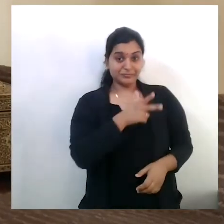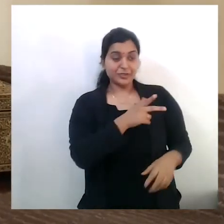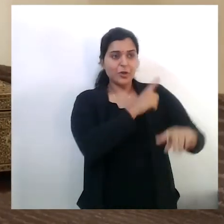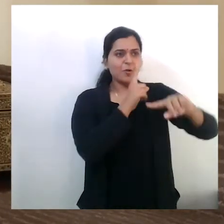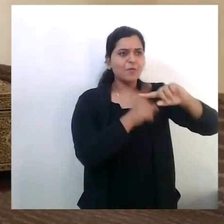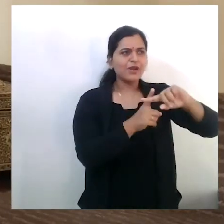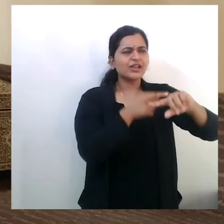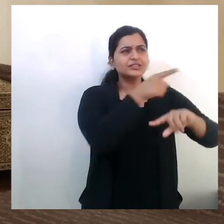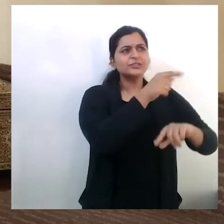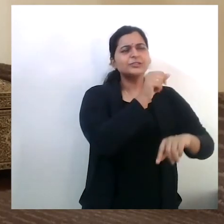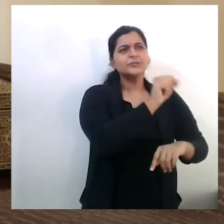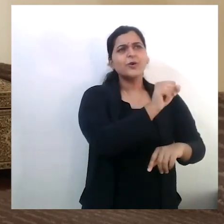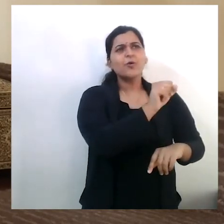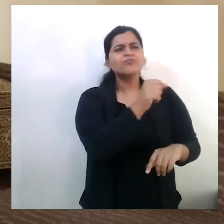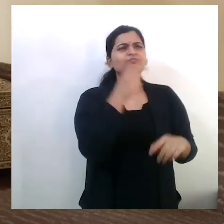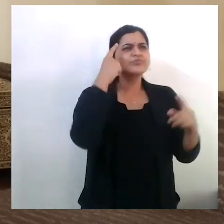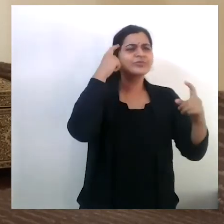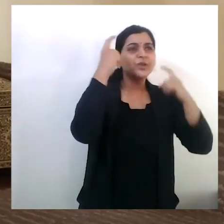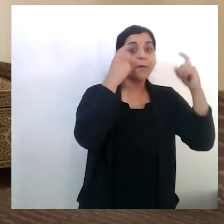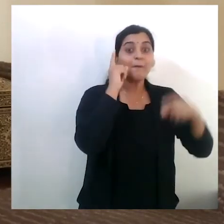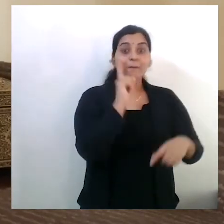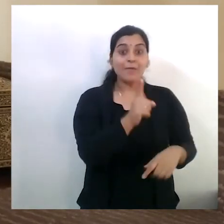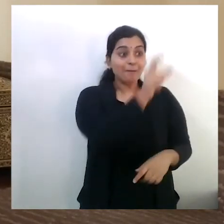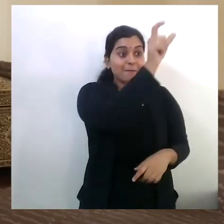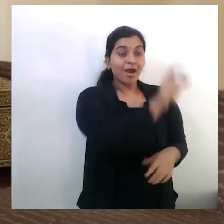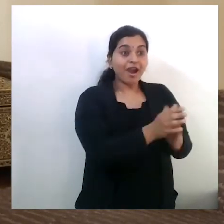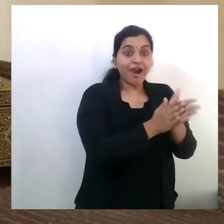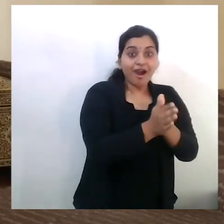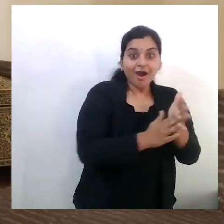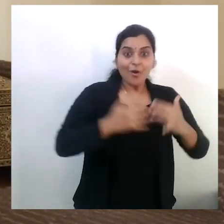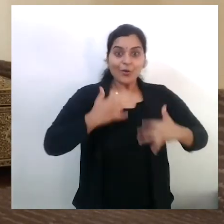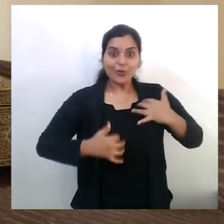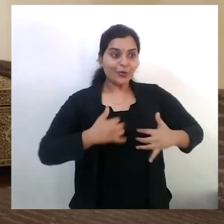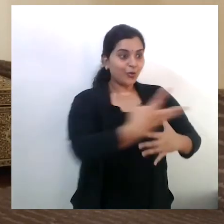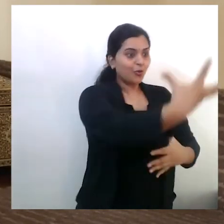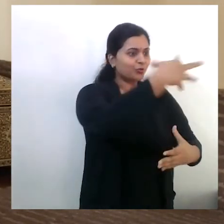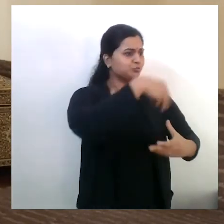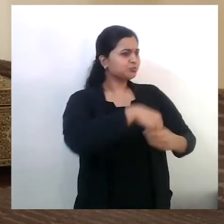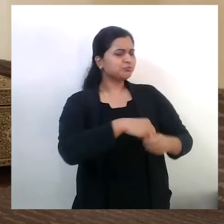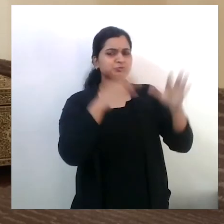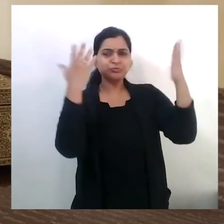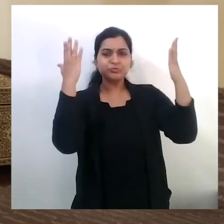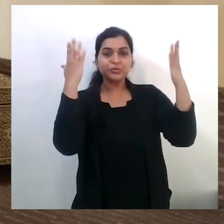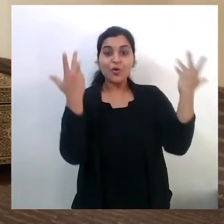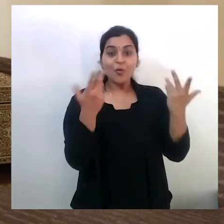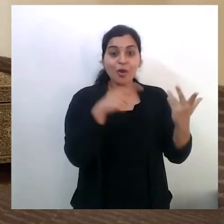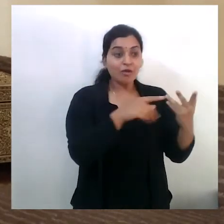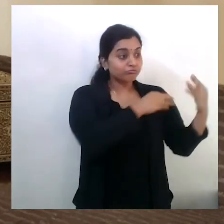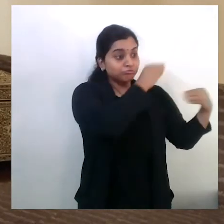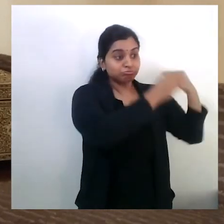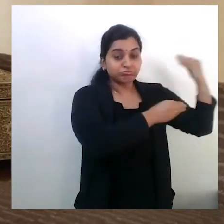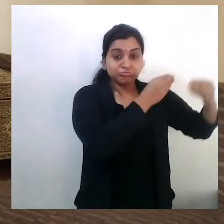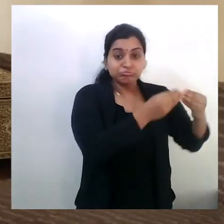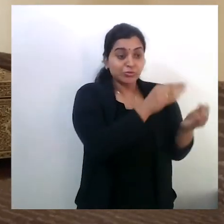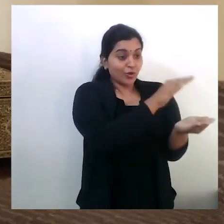thinking, his commitment to the project was incredible. He was willing to donate his entire collection to the museum.